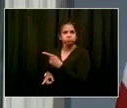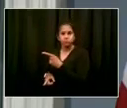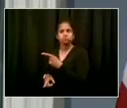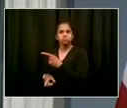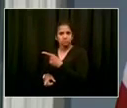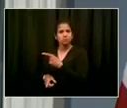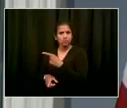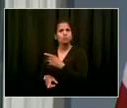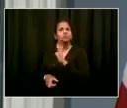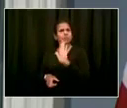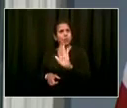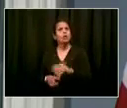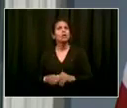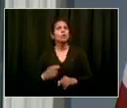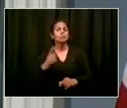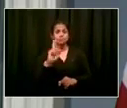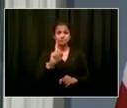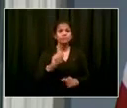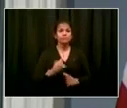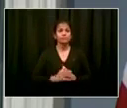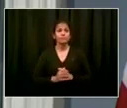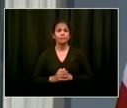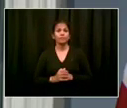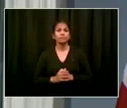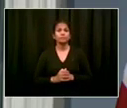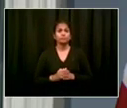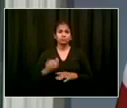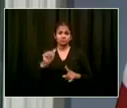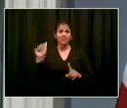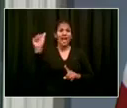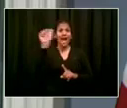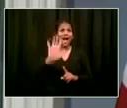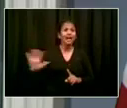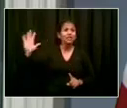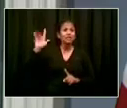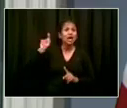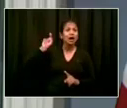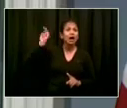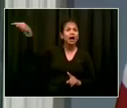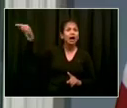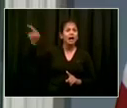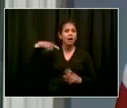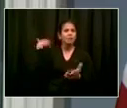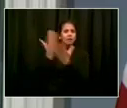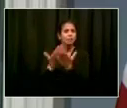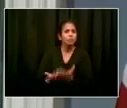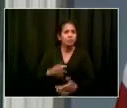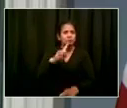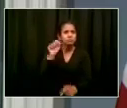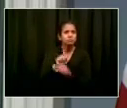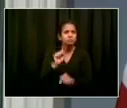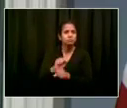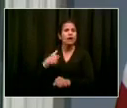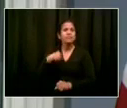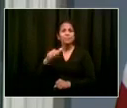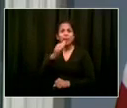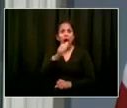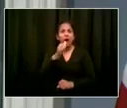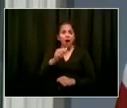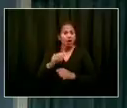Asia. So these are all reasons for us to make sure that we bring a very cautious approach to